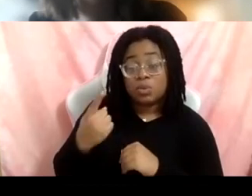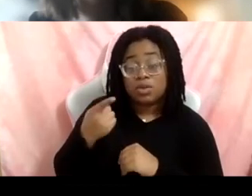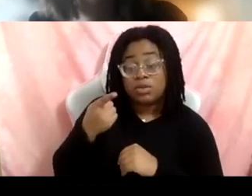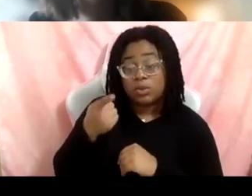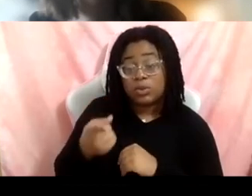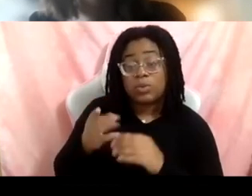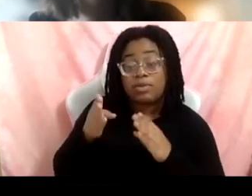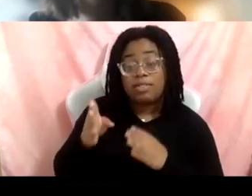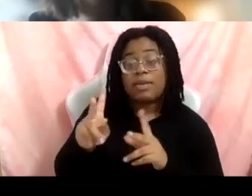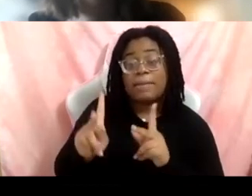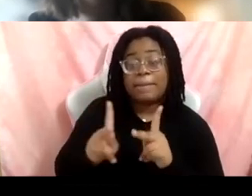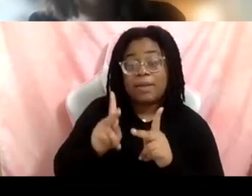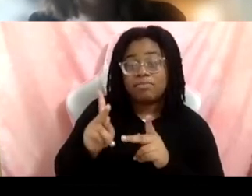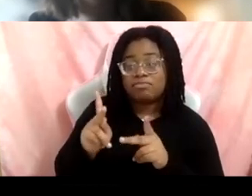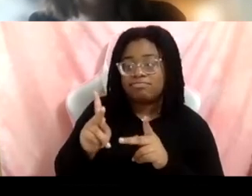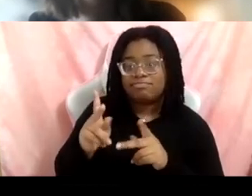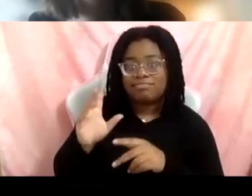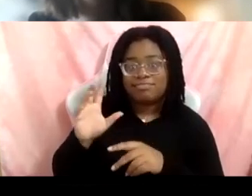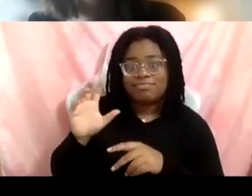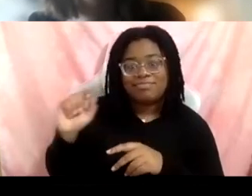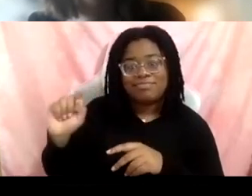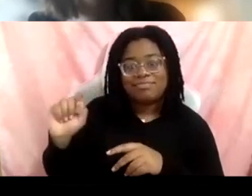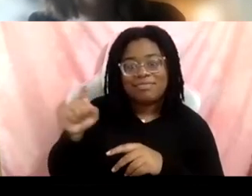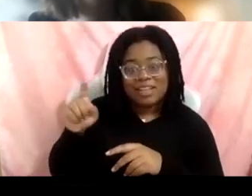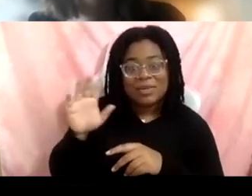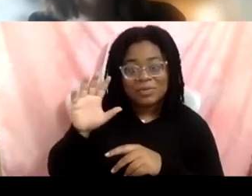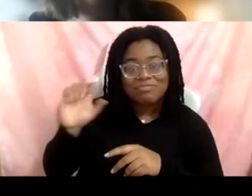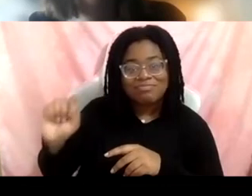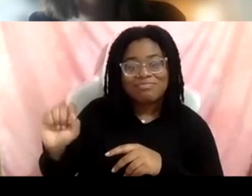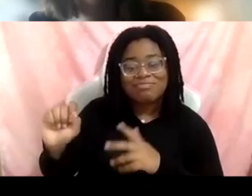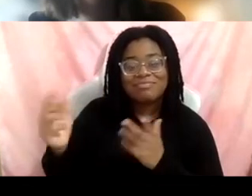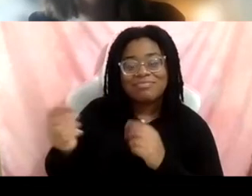let people fly, they will do it.